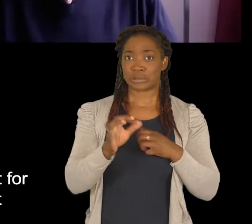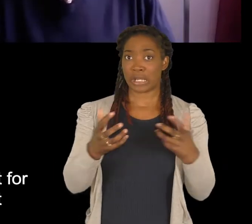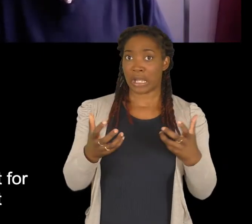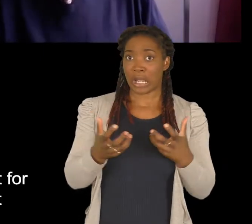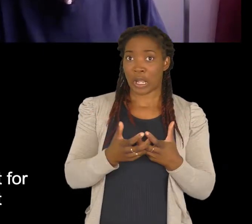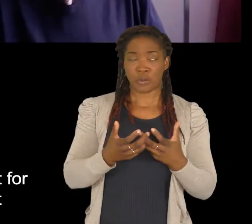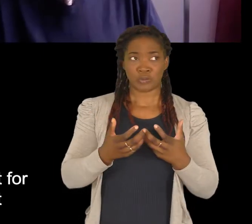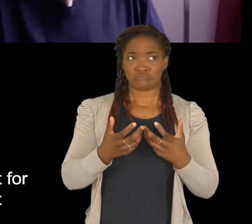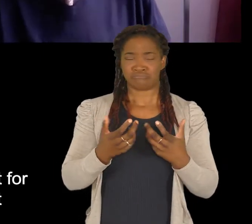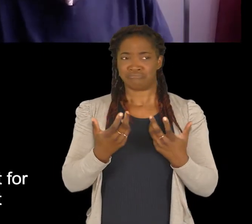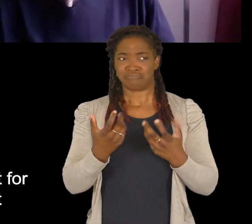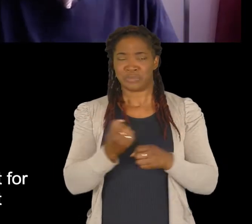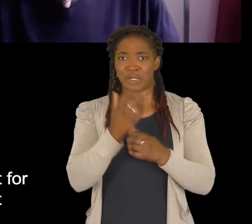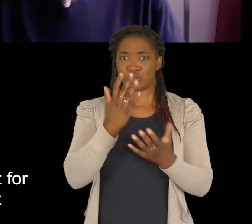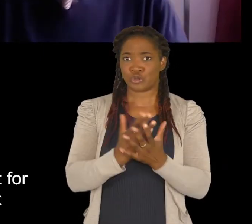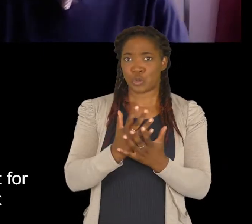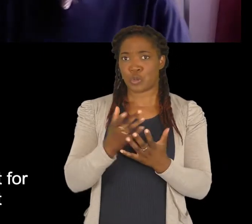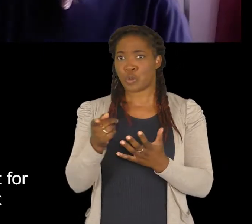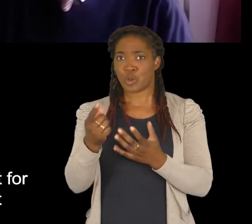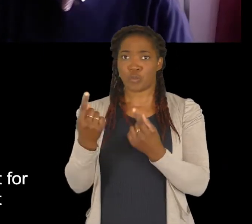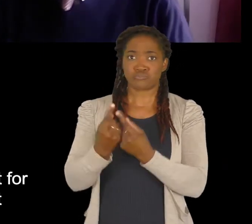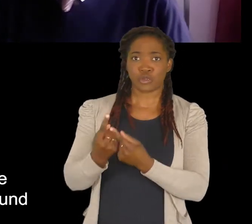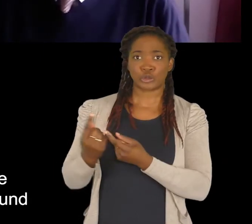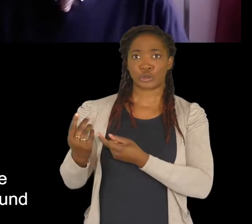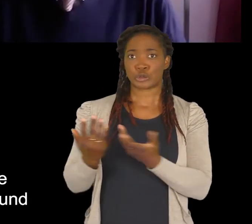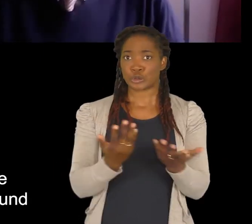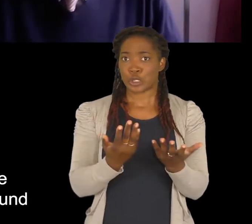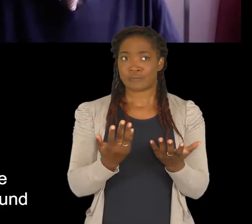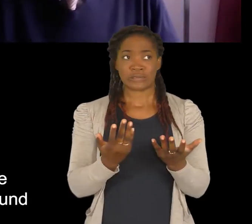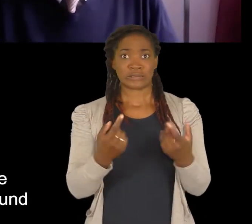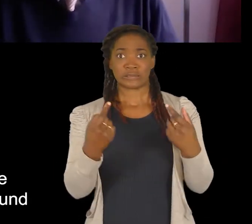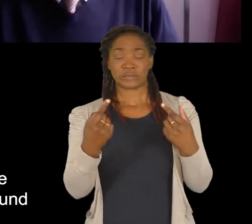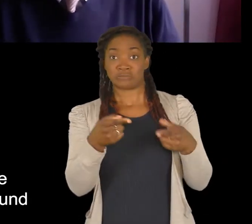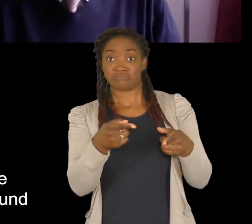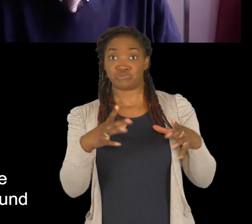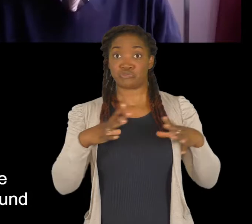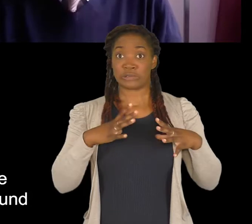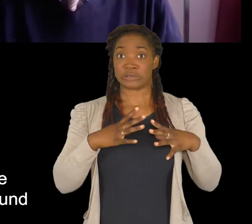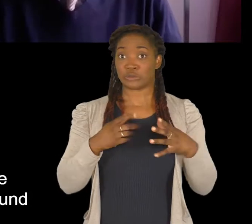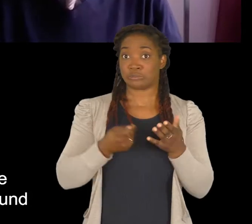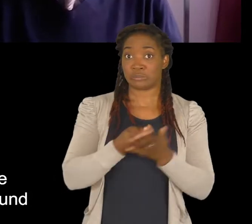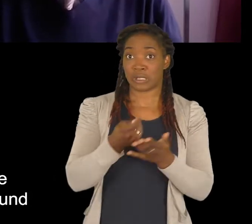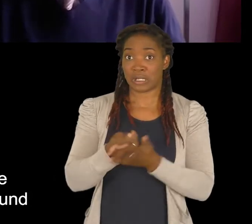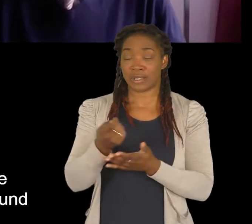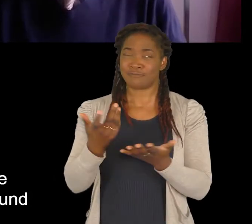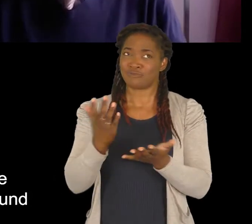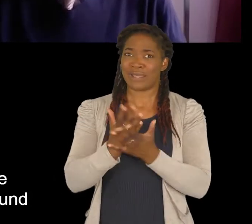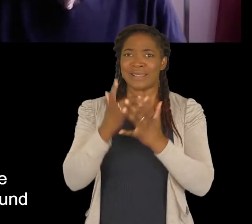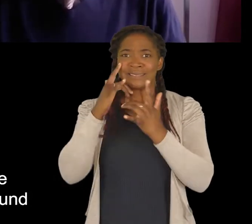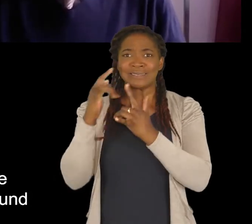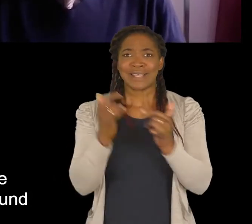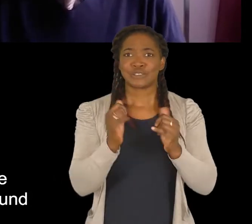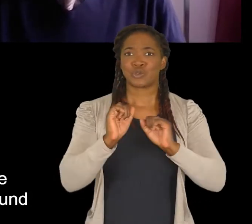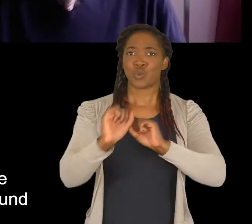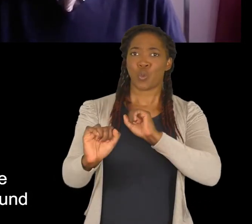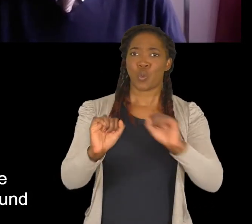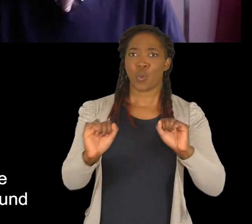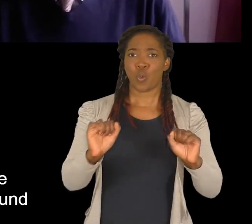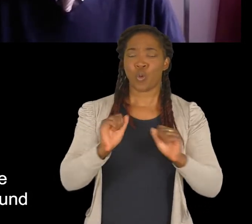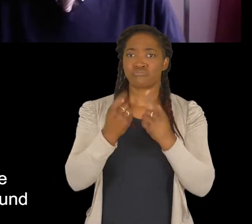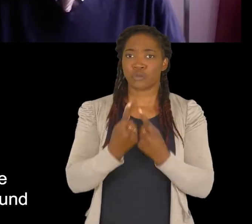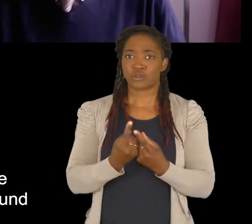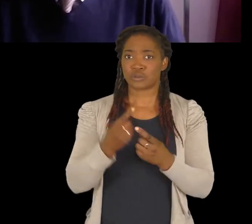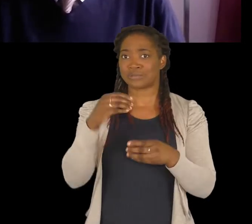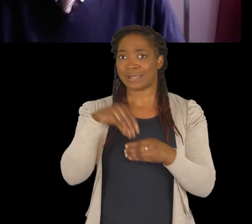a market for their product or service? This is all about testing your product or your service out in the marketplace. Can you give us